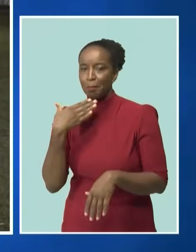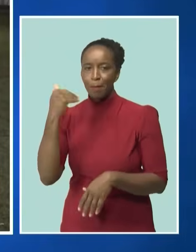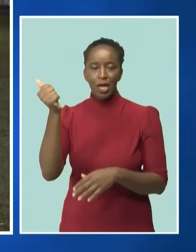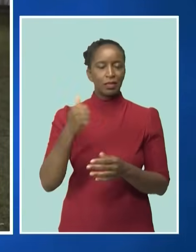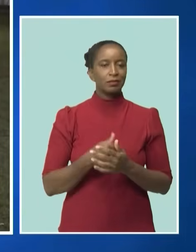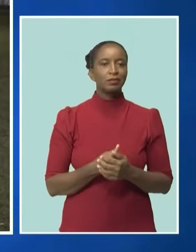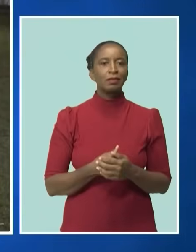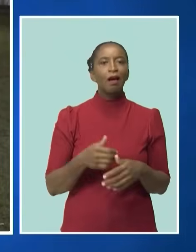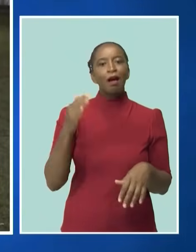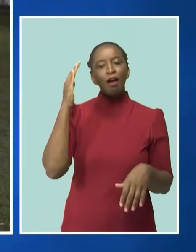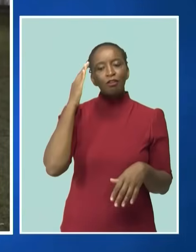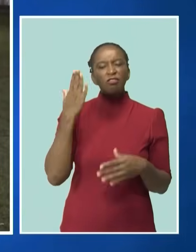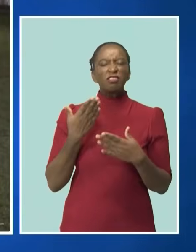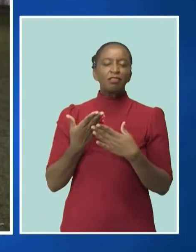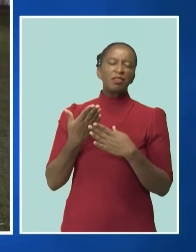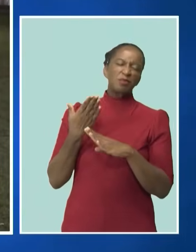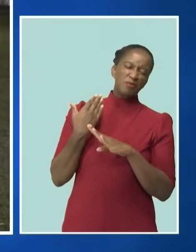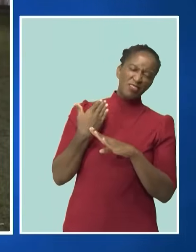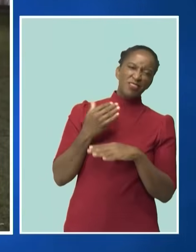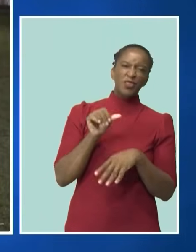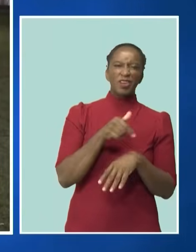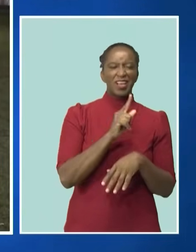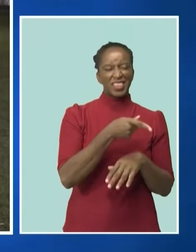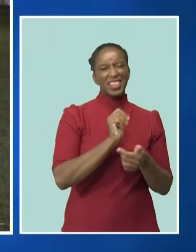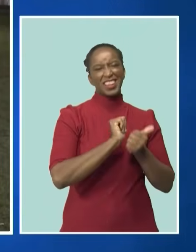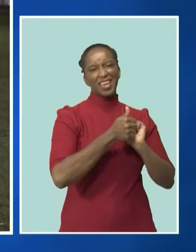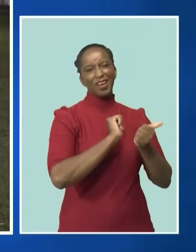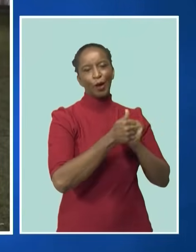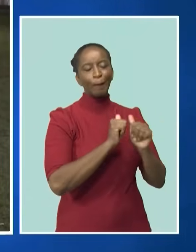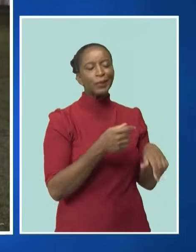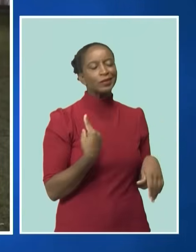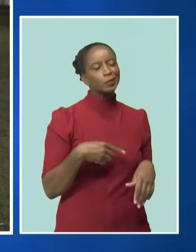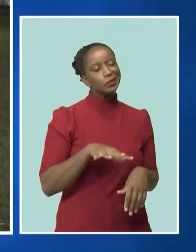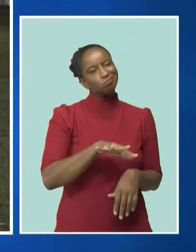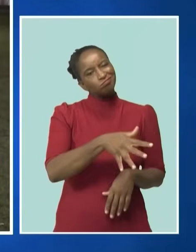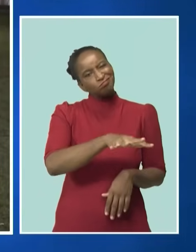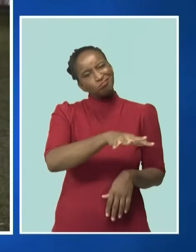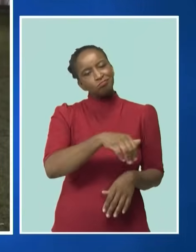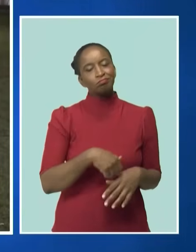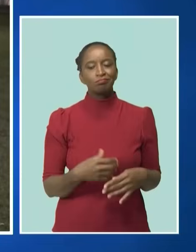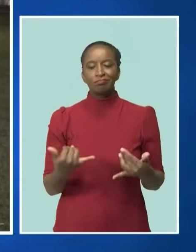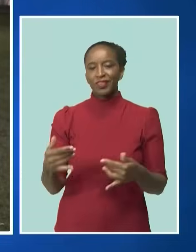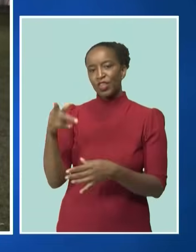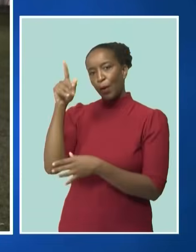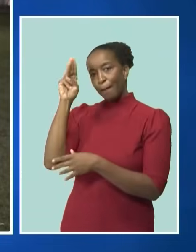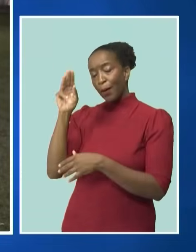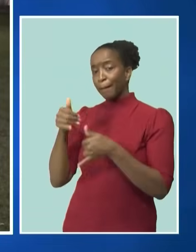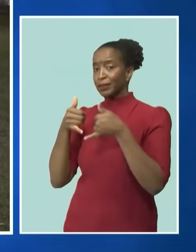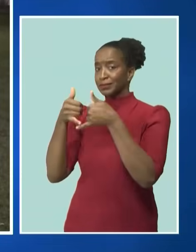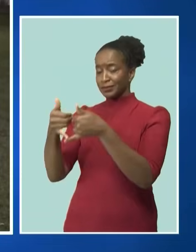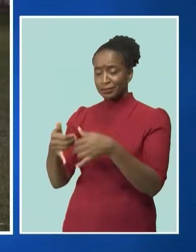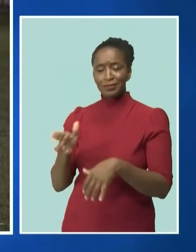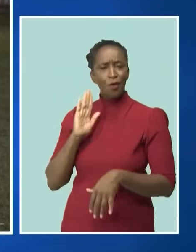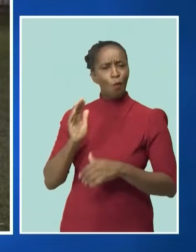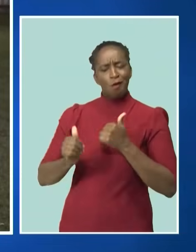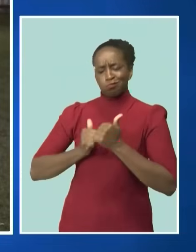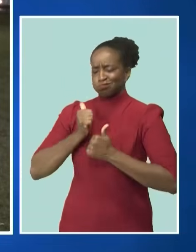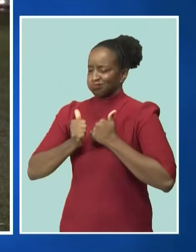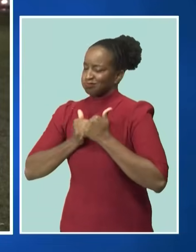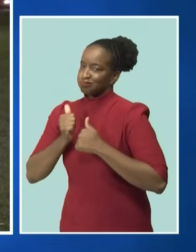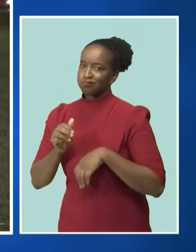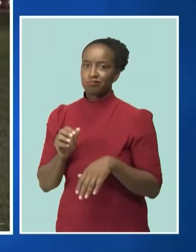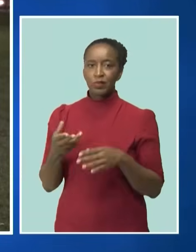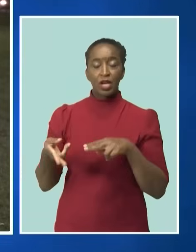I know in the Premier League it was a little tough. It was an average performance by us, but for the Prime Minister Cup, we're going to do much more. We increase the